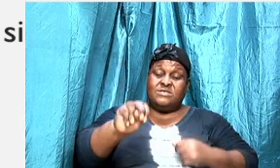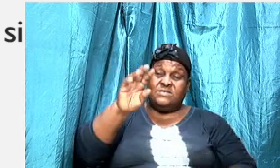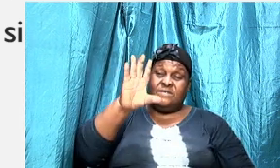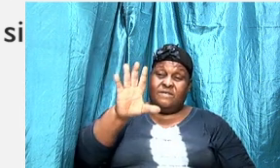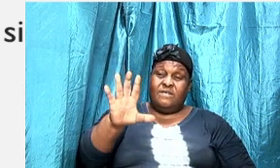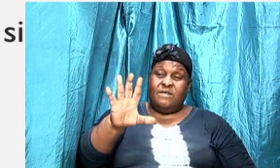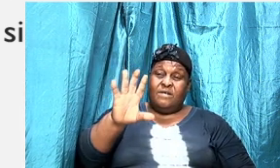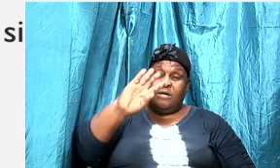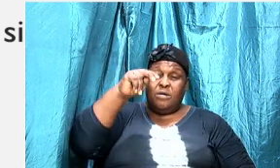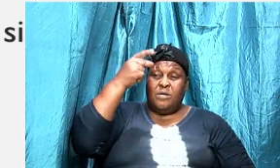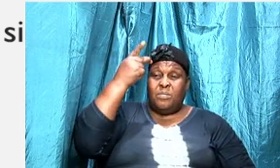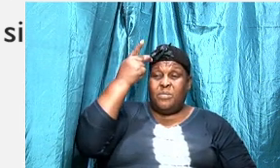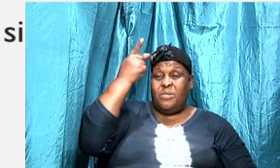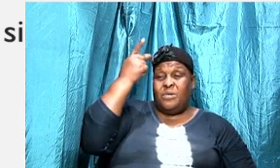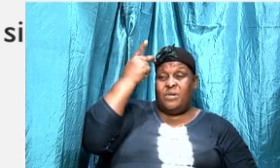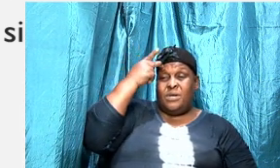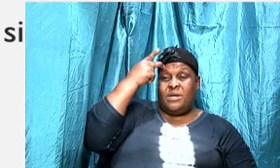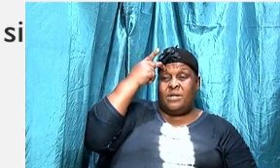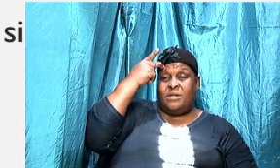Paul,